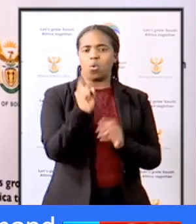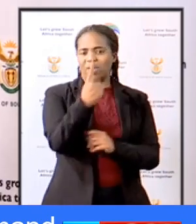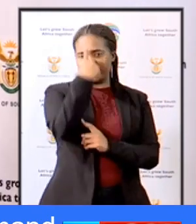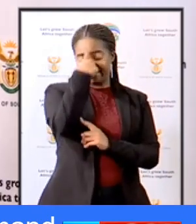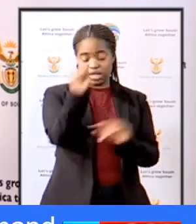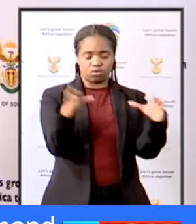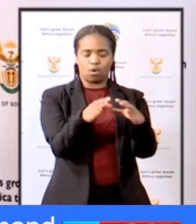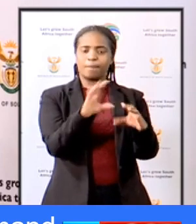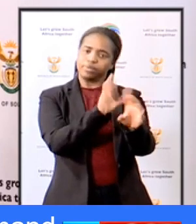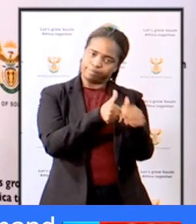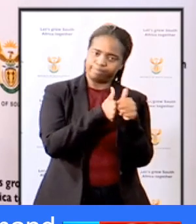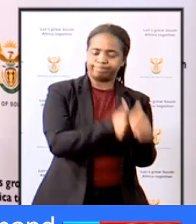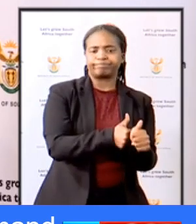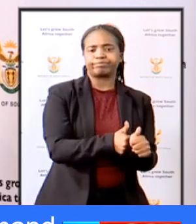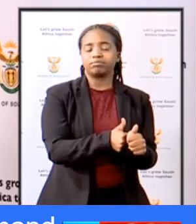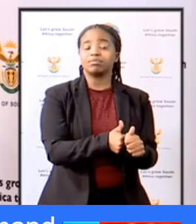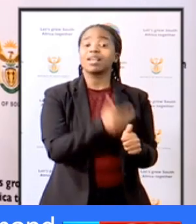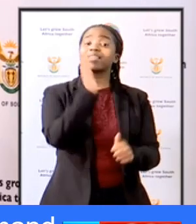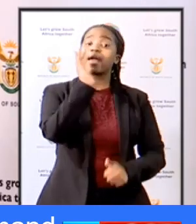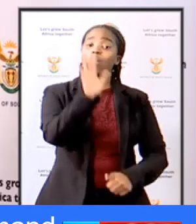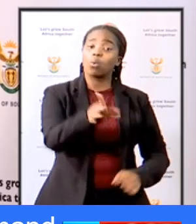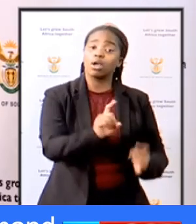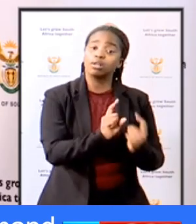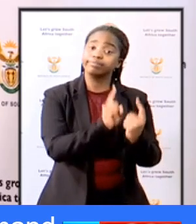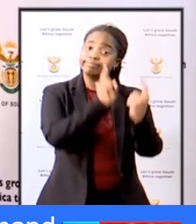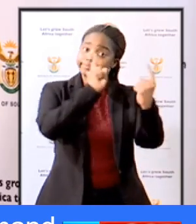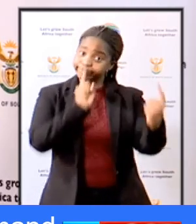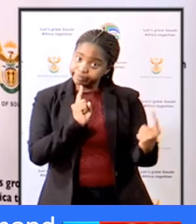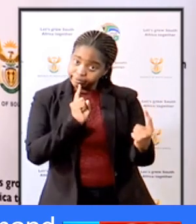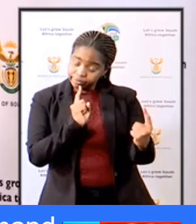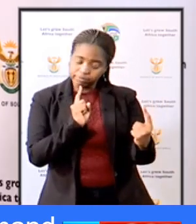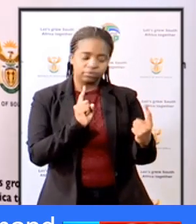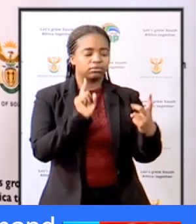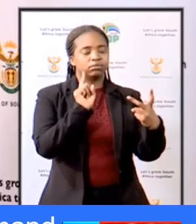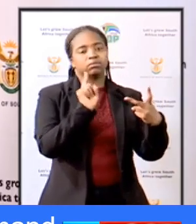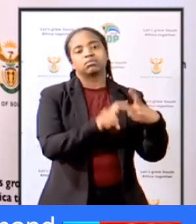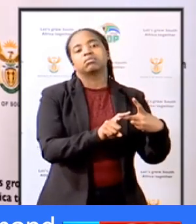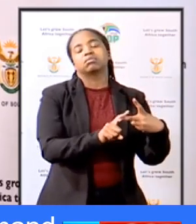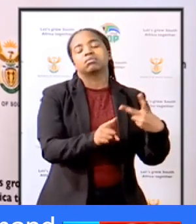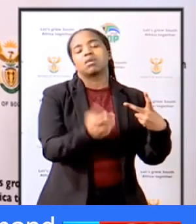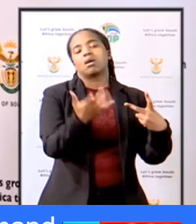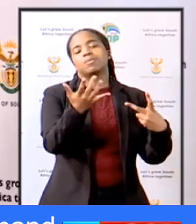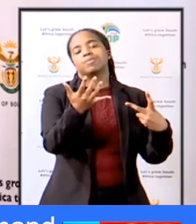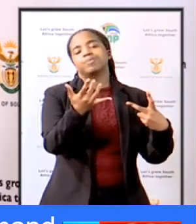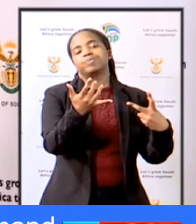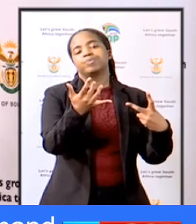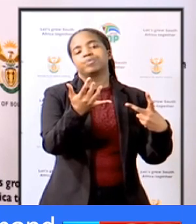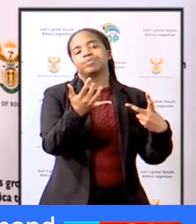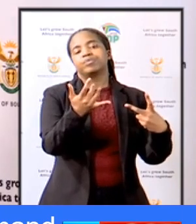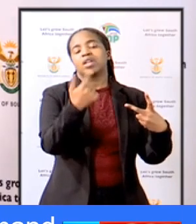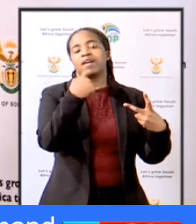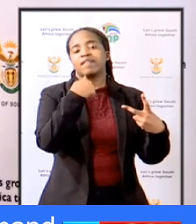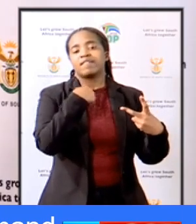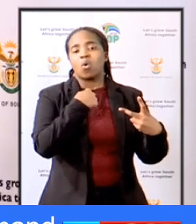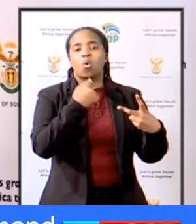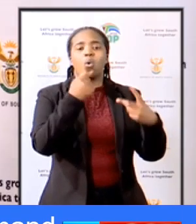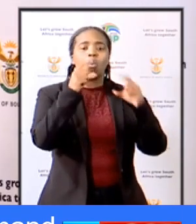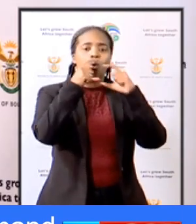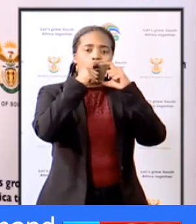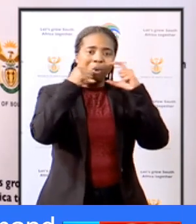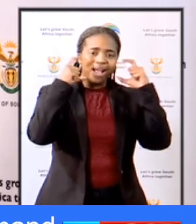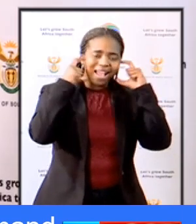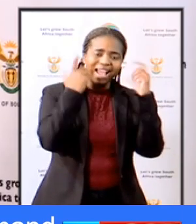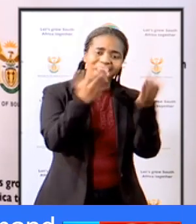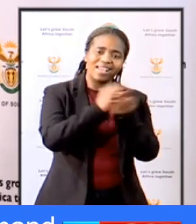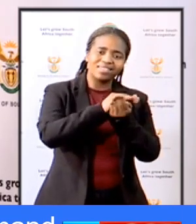They will adhere to social distancing. They will adhere to the prescripts around health, including